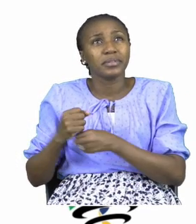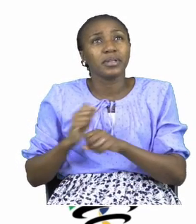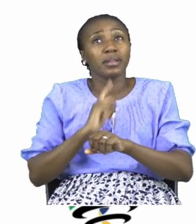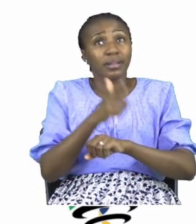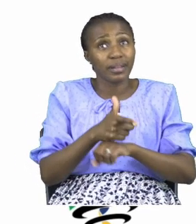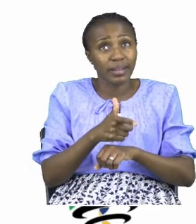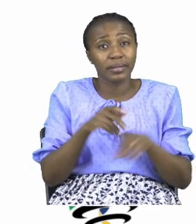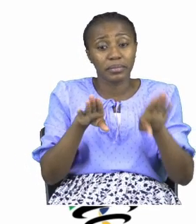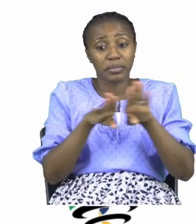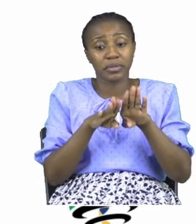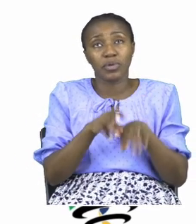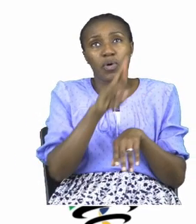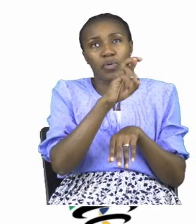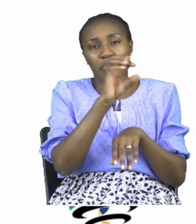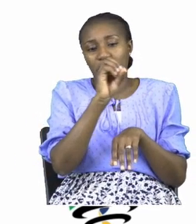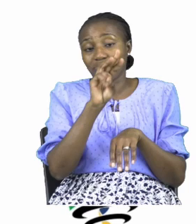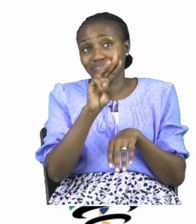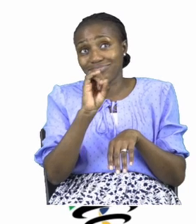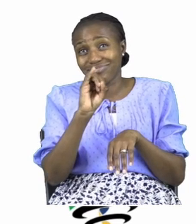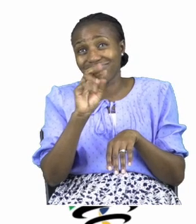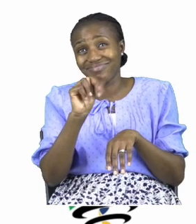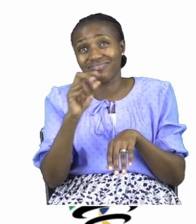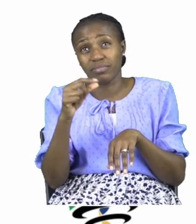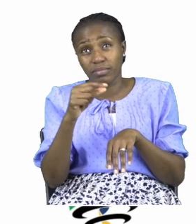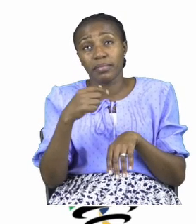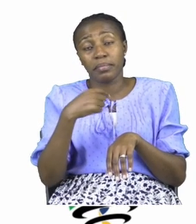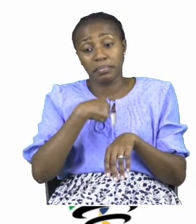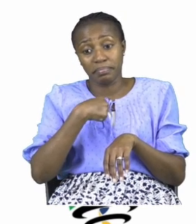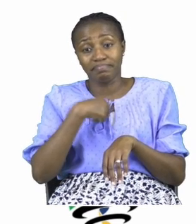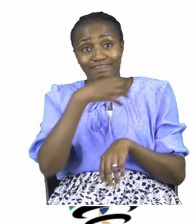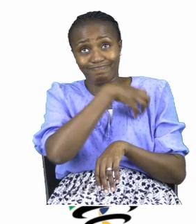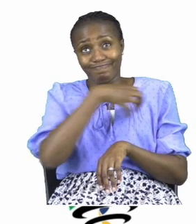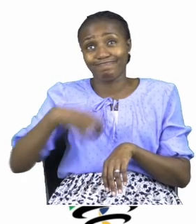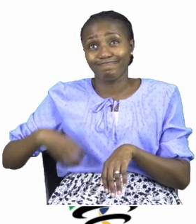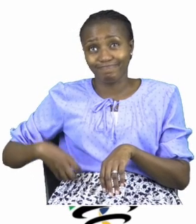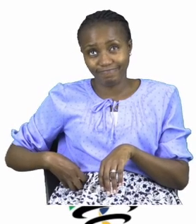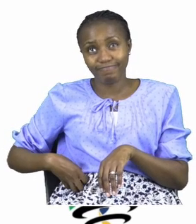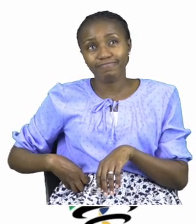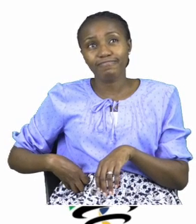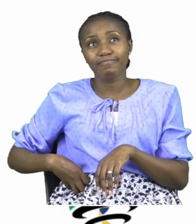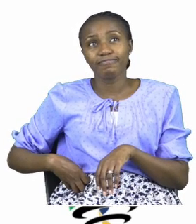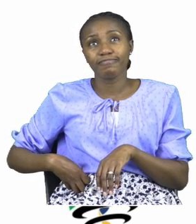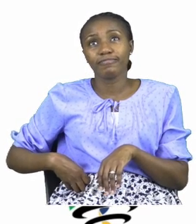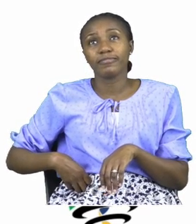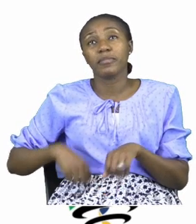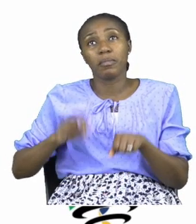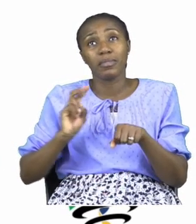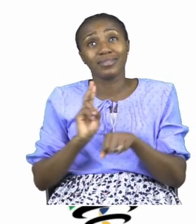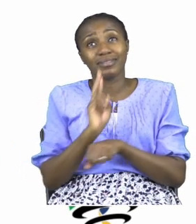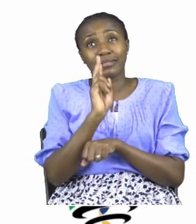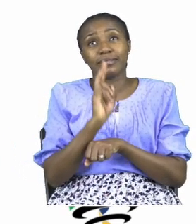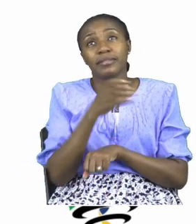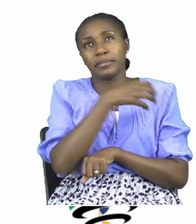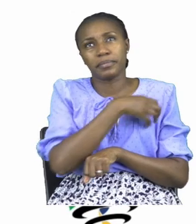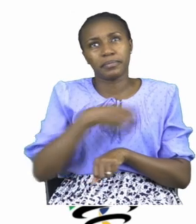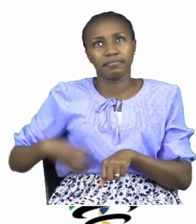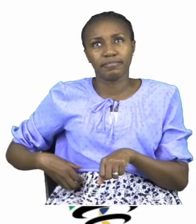rowing. Currently, I am the president, and my vice president is